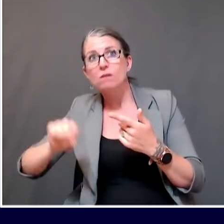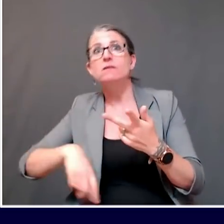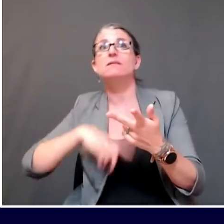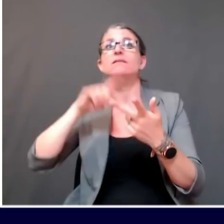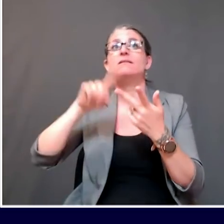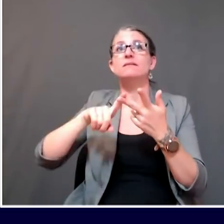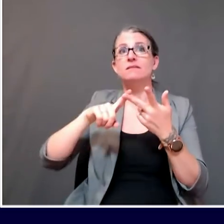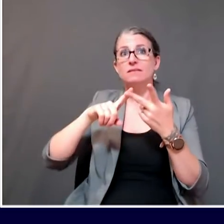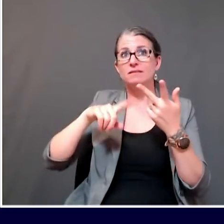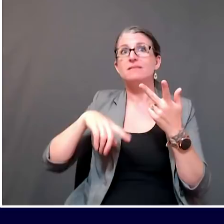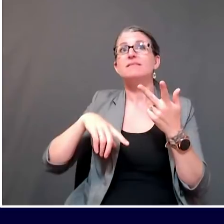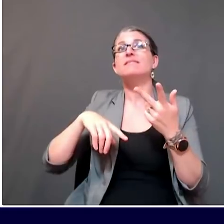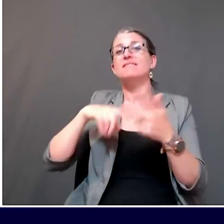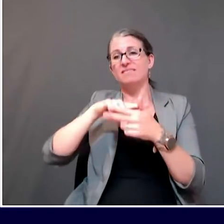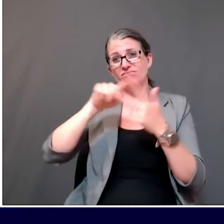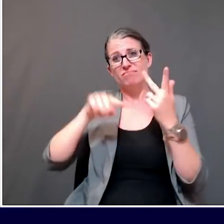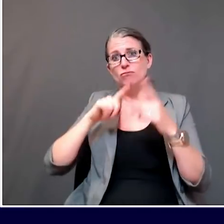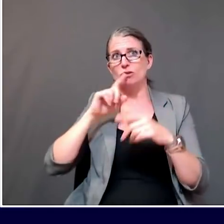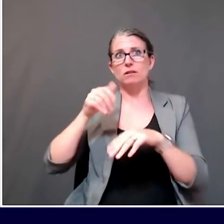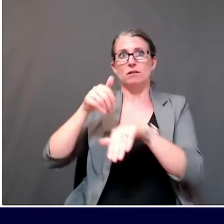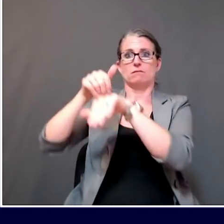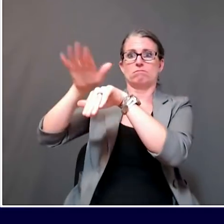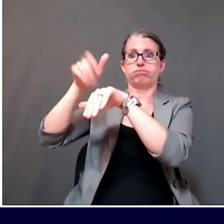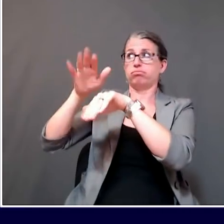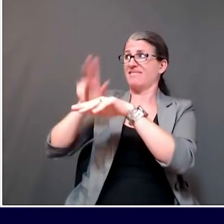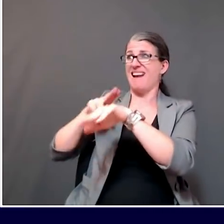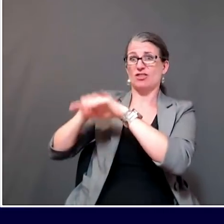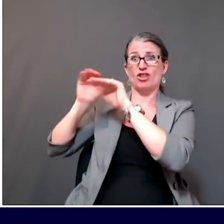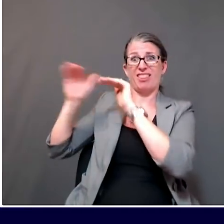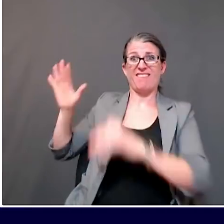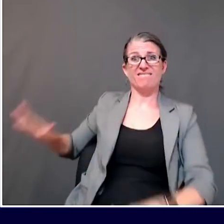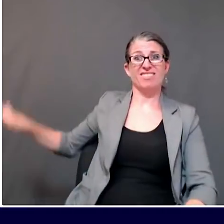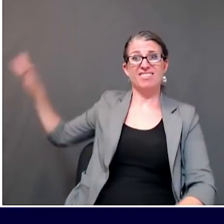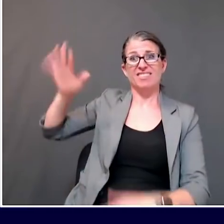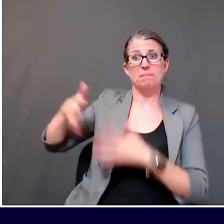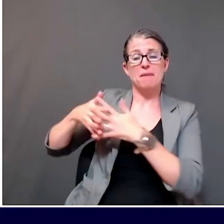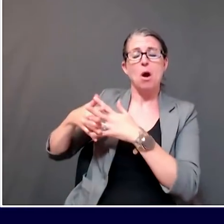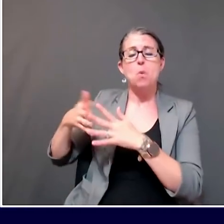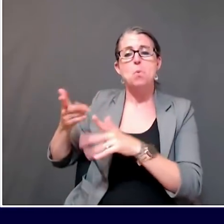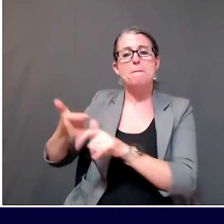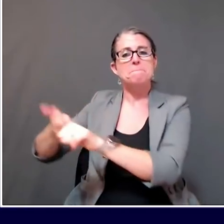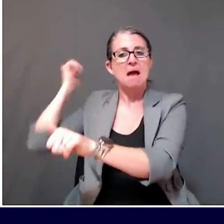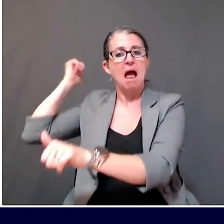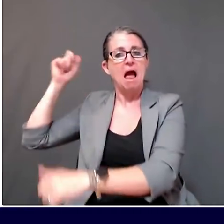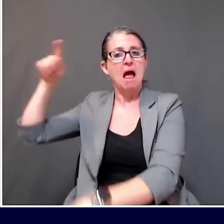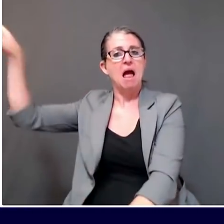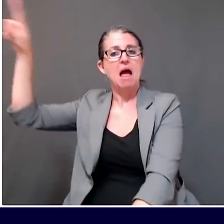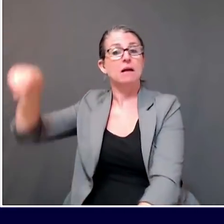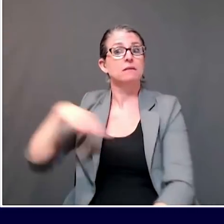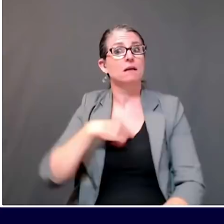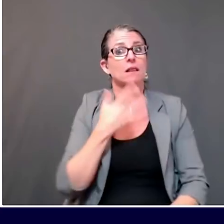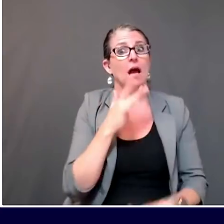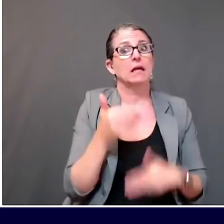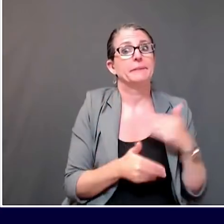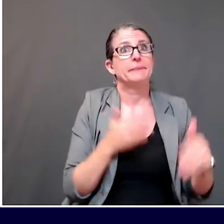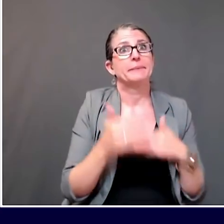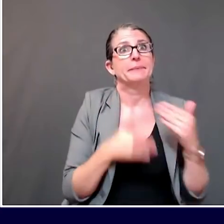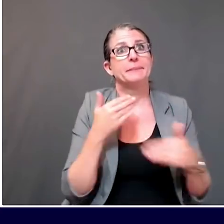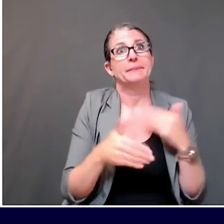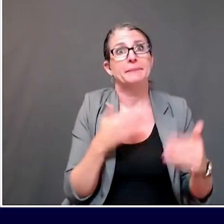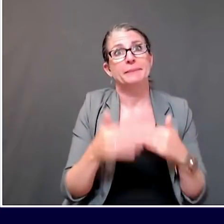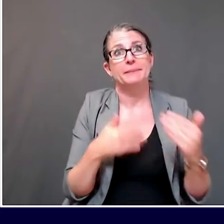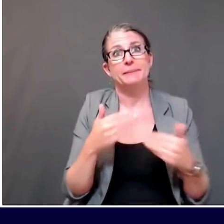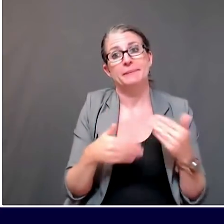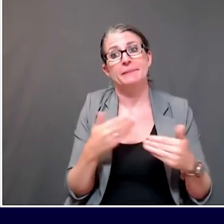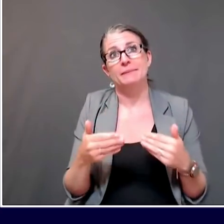them to turn results around. That's one reason why these swab and sends, keeping the tests in Maine, are really important.